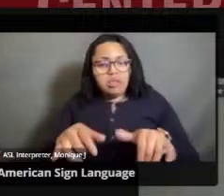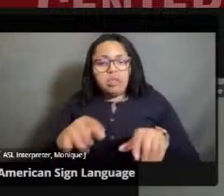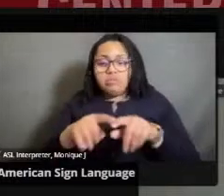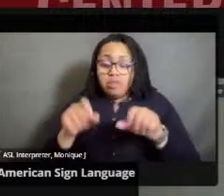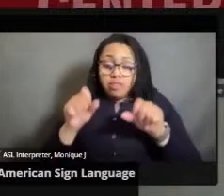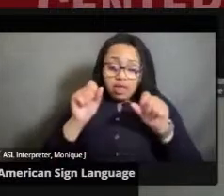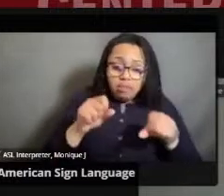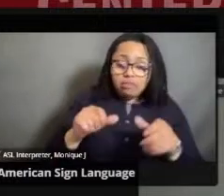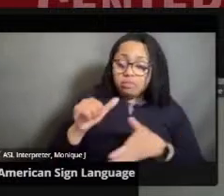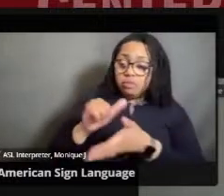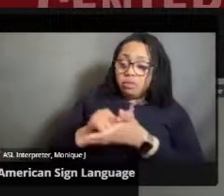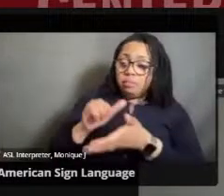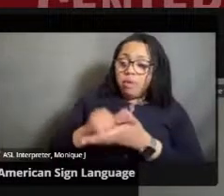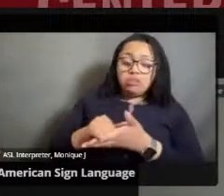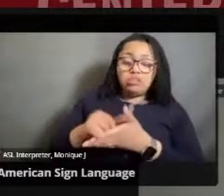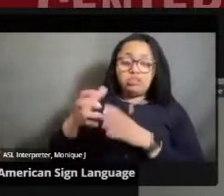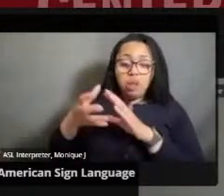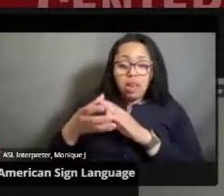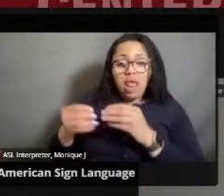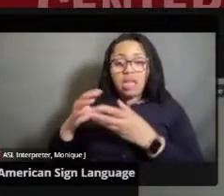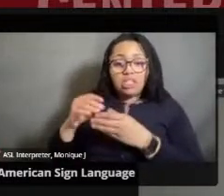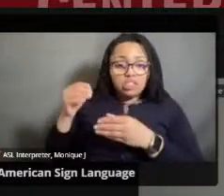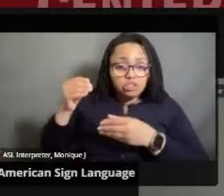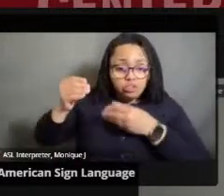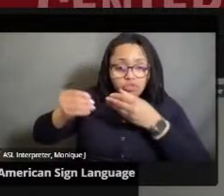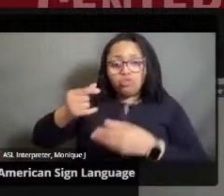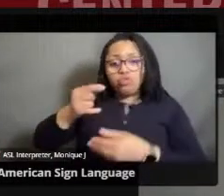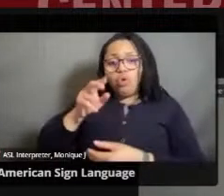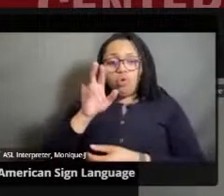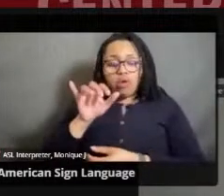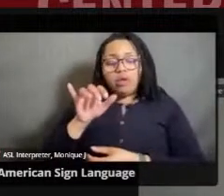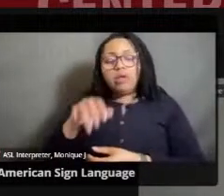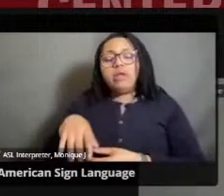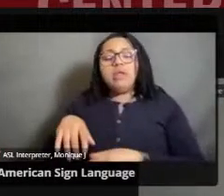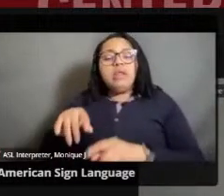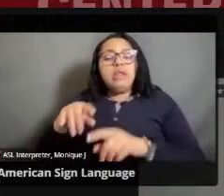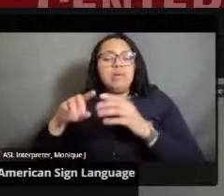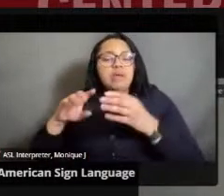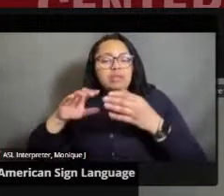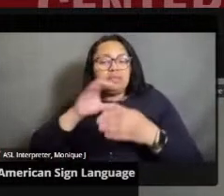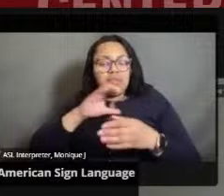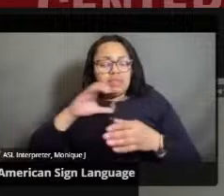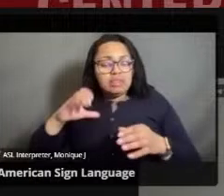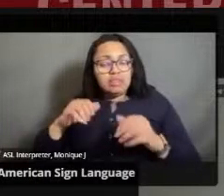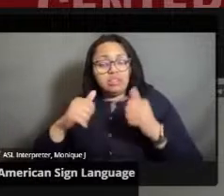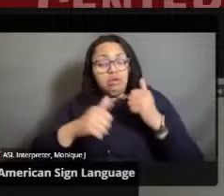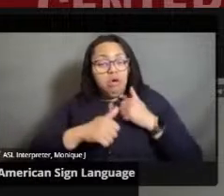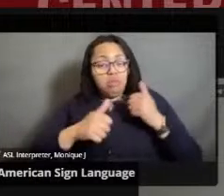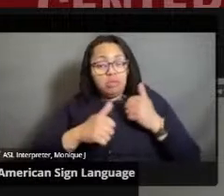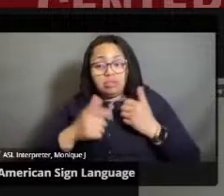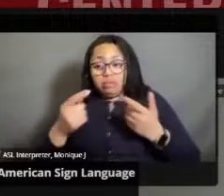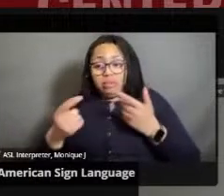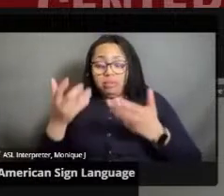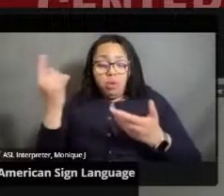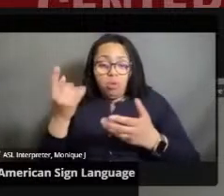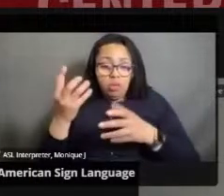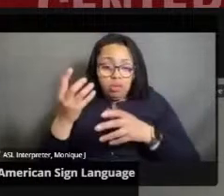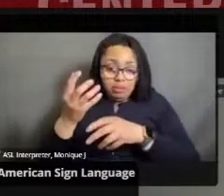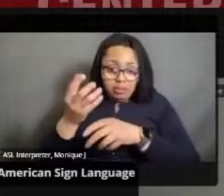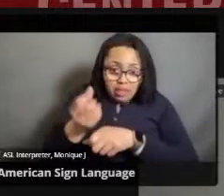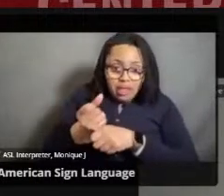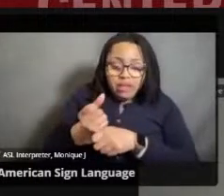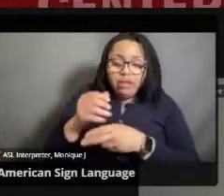legend, a world record that cities, civilizations, armies might only attain in an era of prophets and